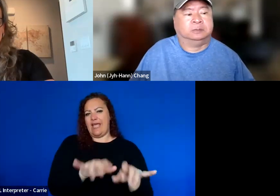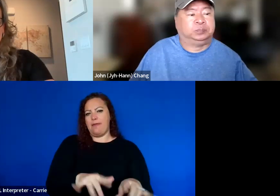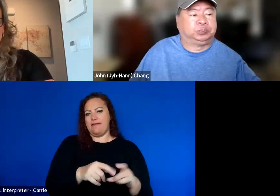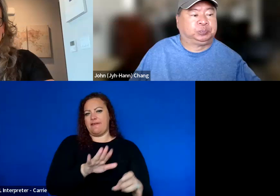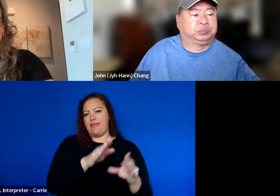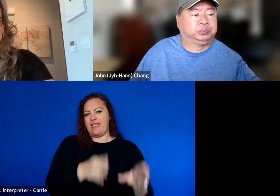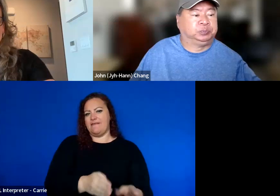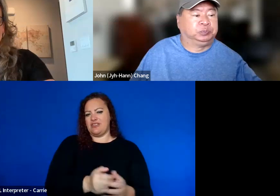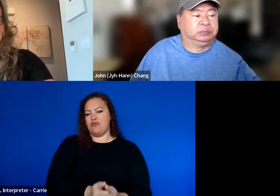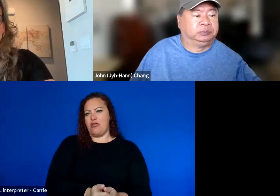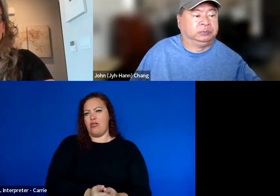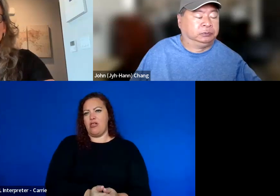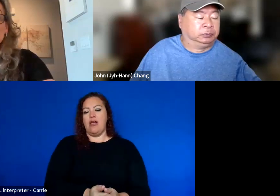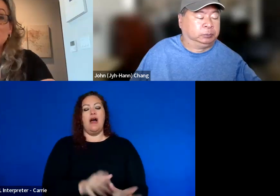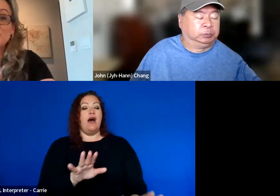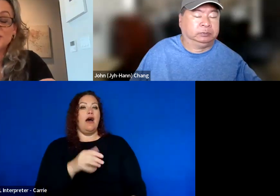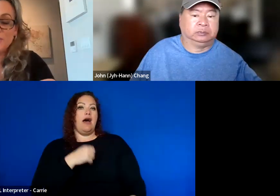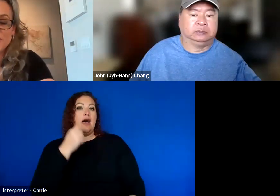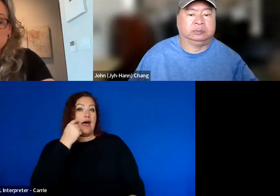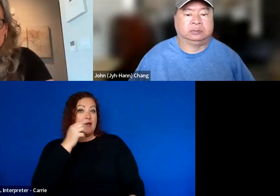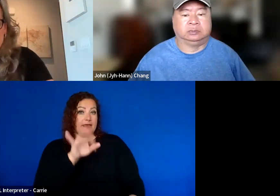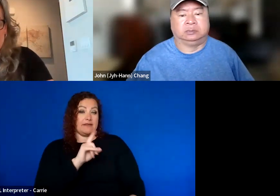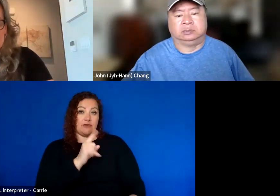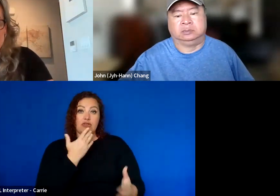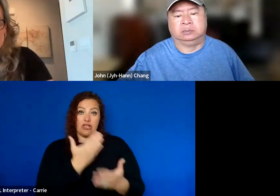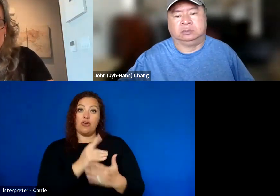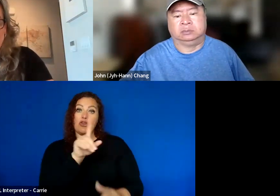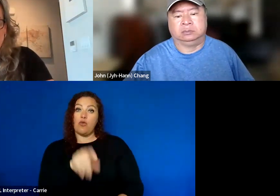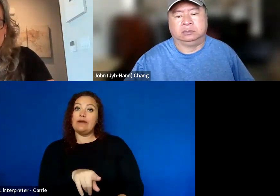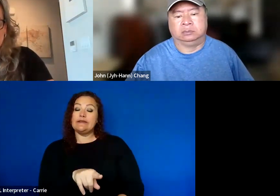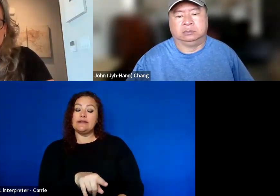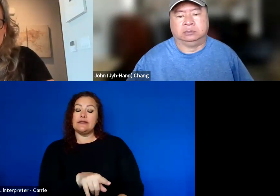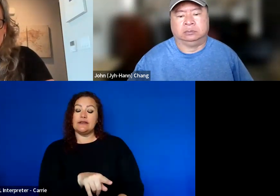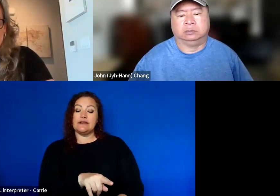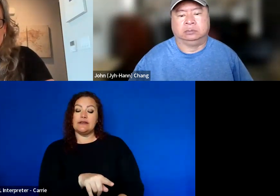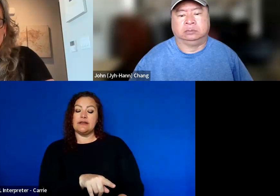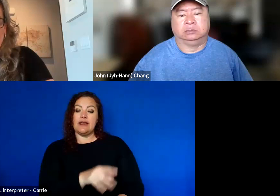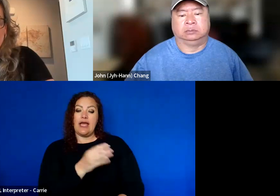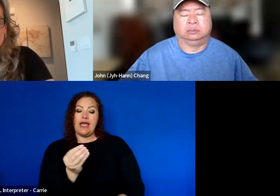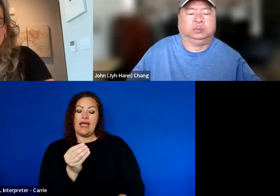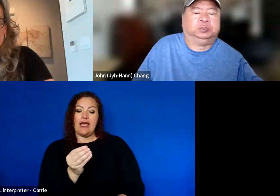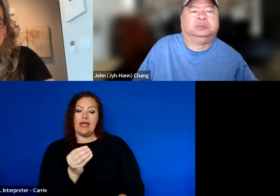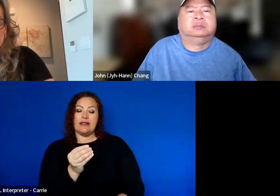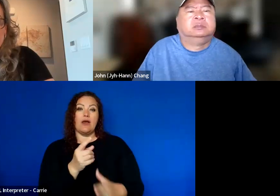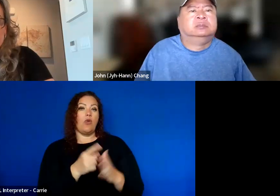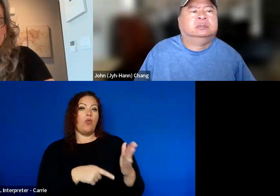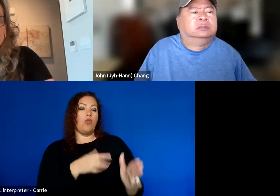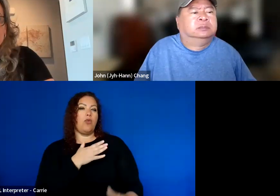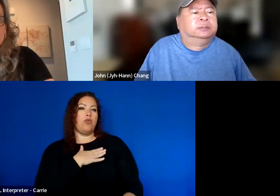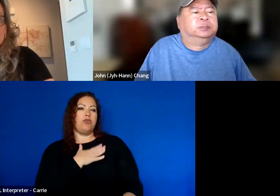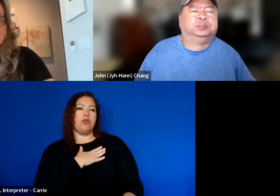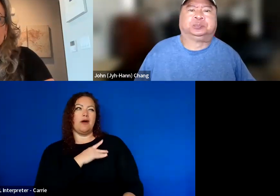individual? I think it's a really good question. And um, but I would question